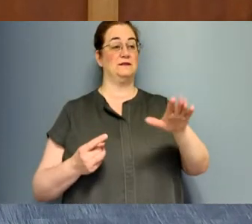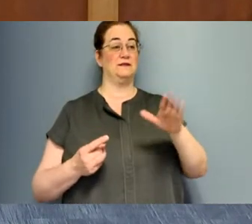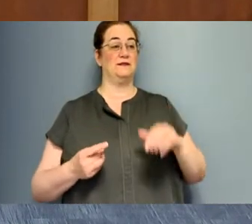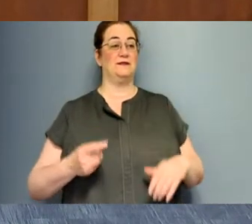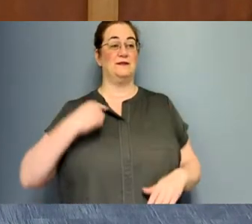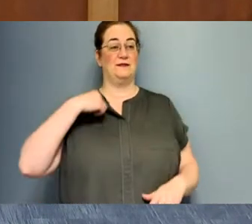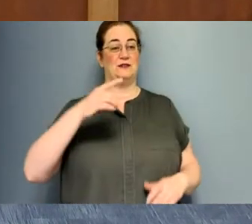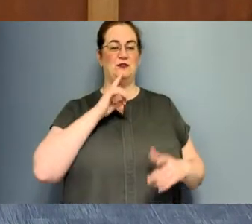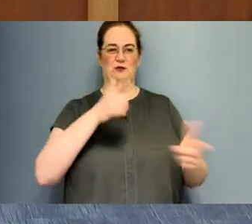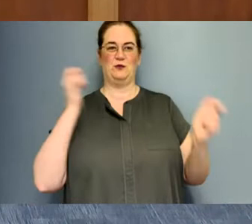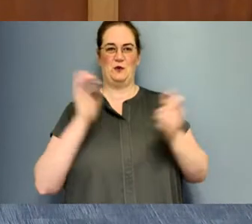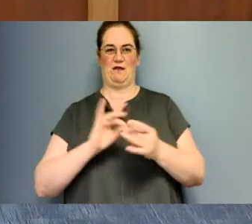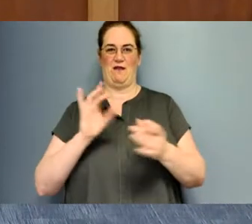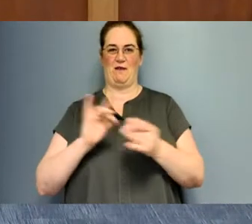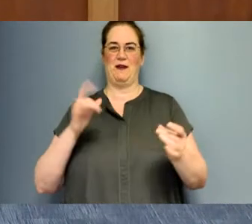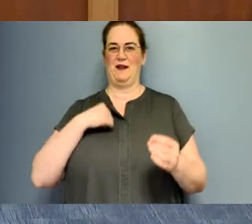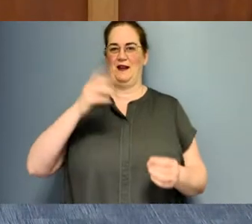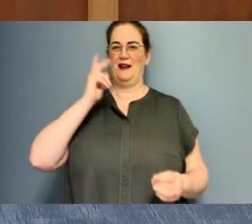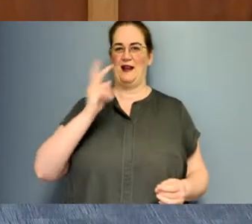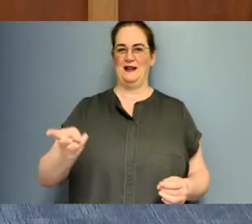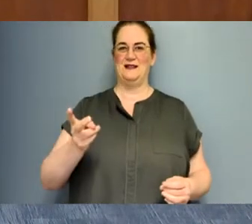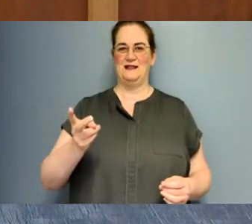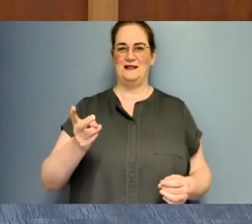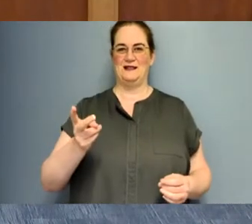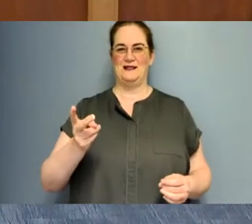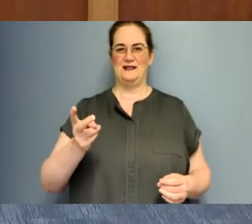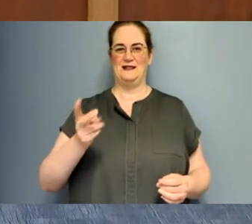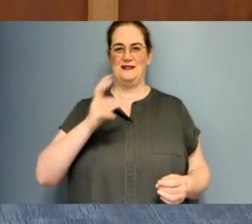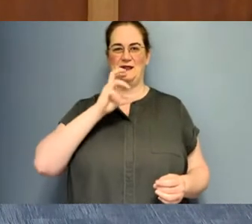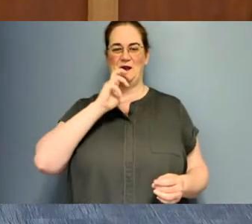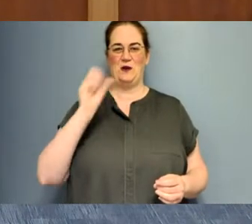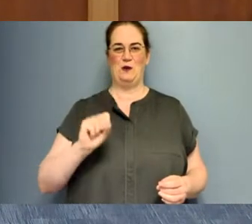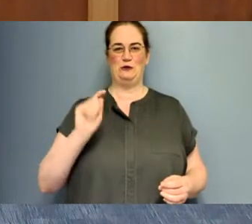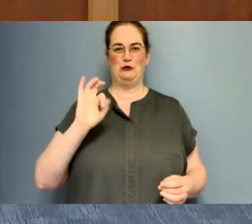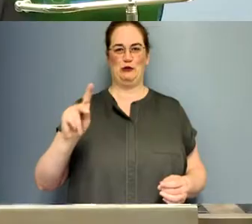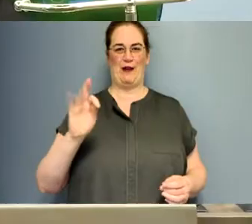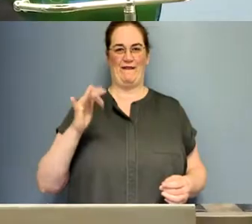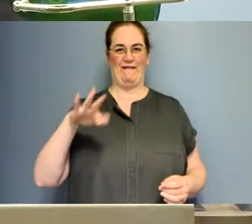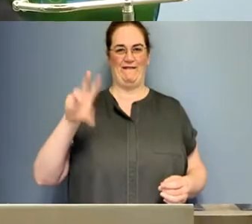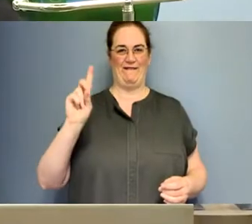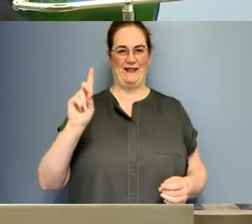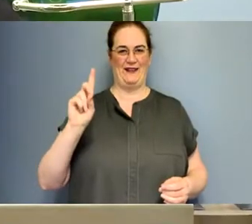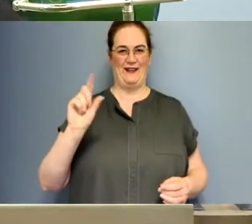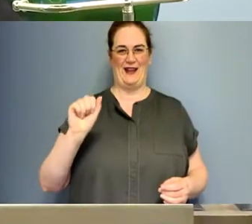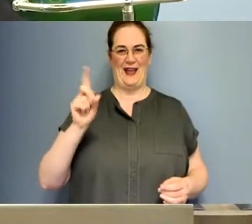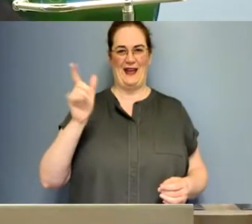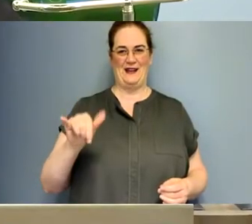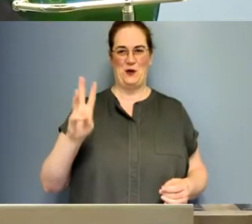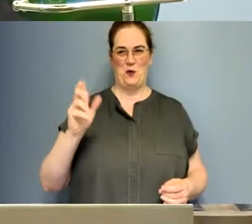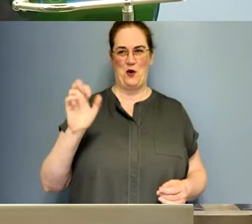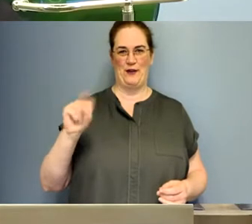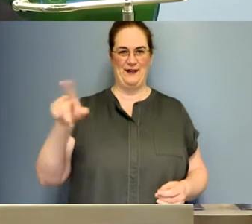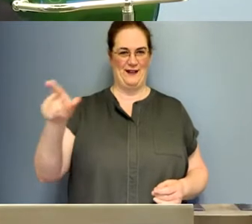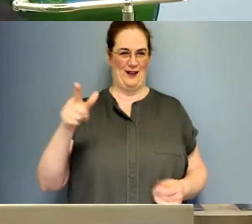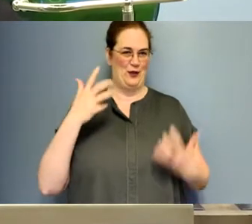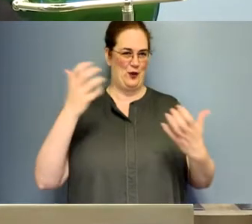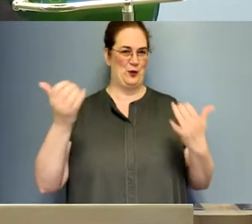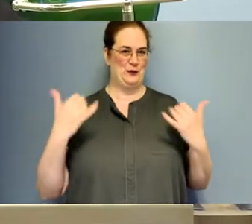Just a quick comment, and I see old track and field coach Andy Warren is out in the audience